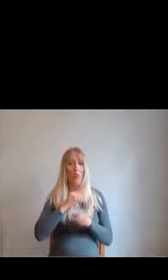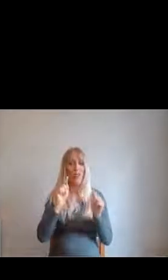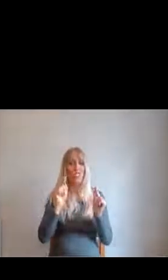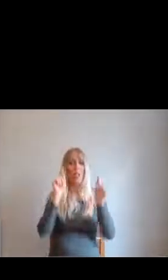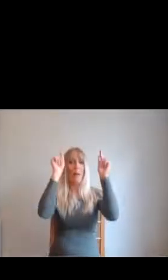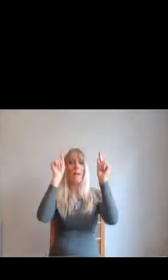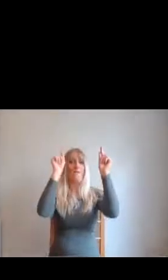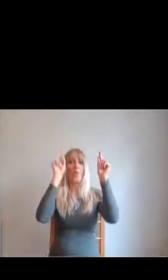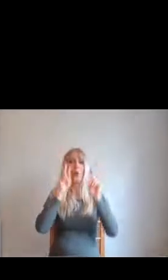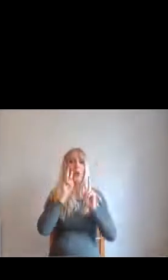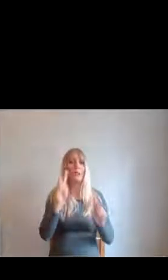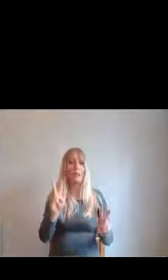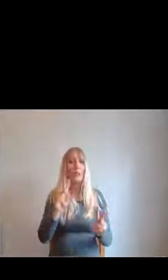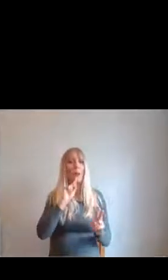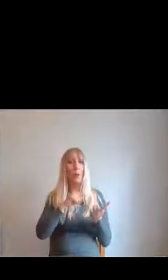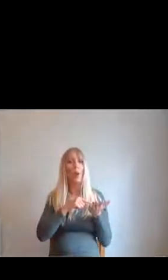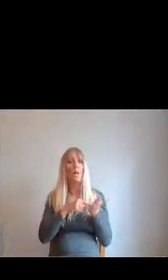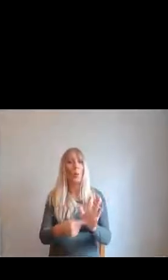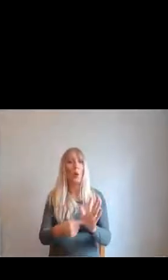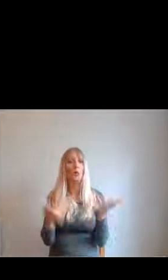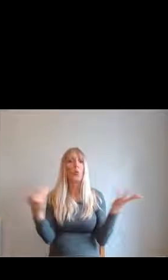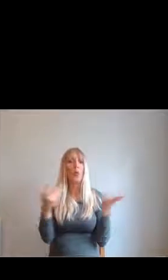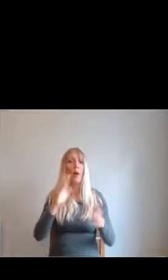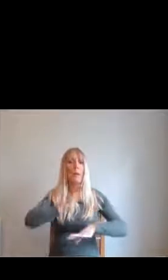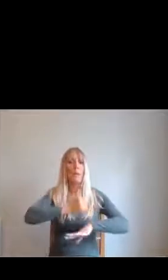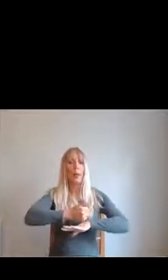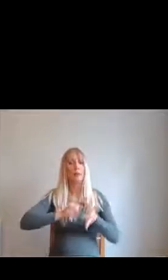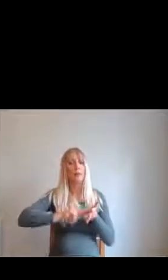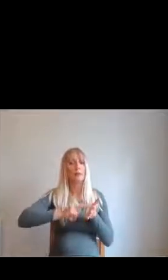the map on the next slide.